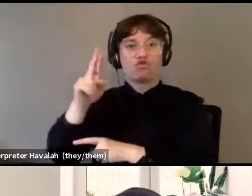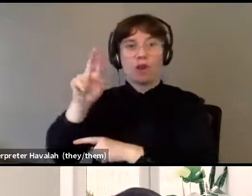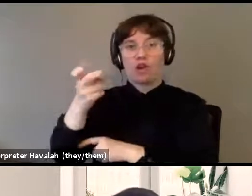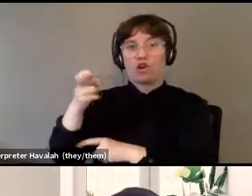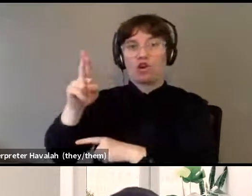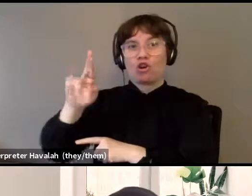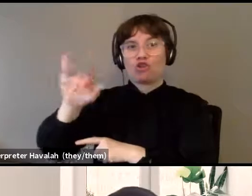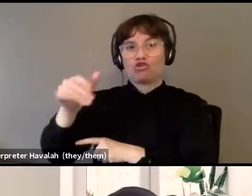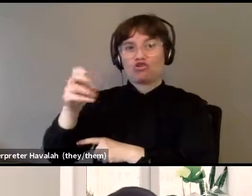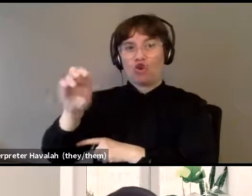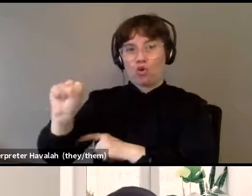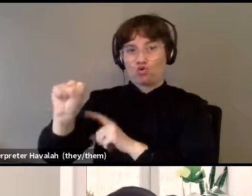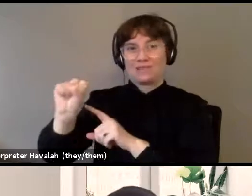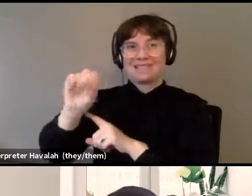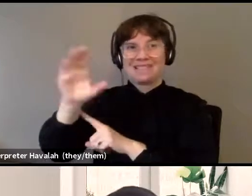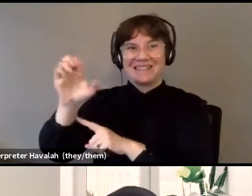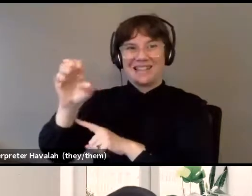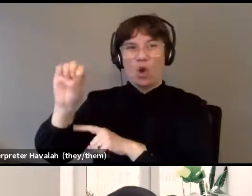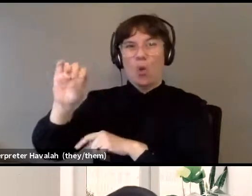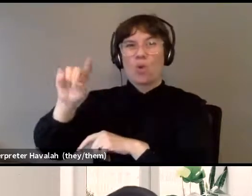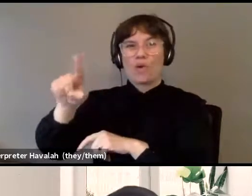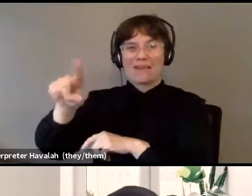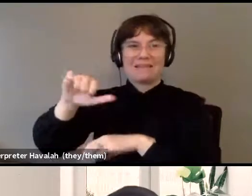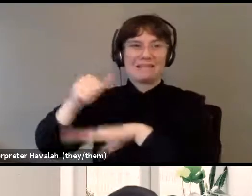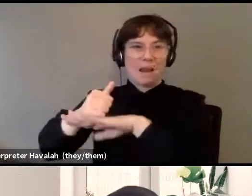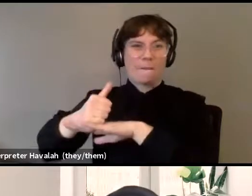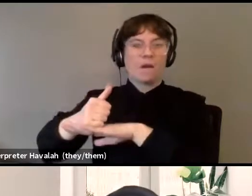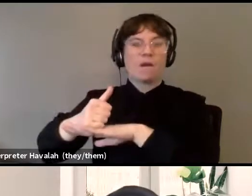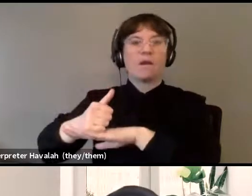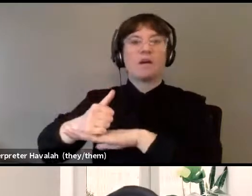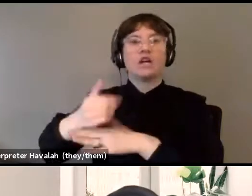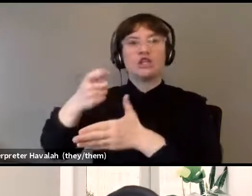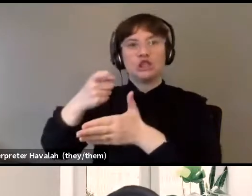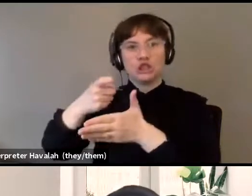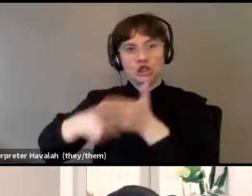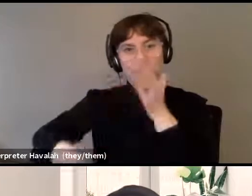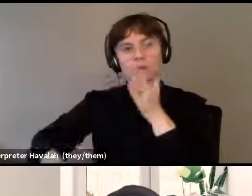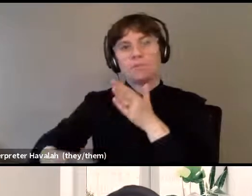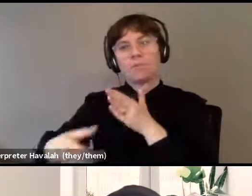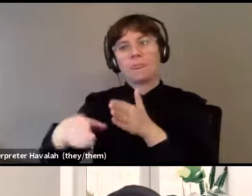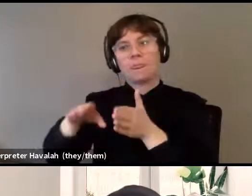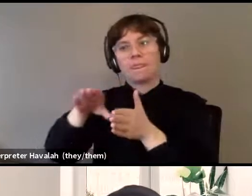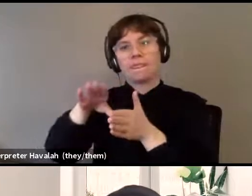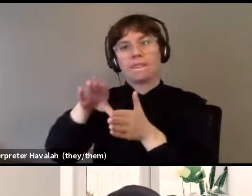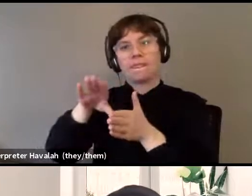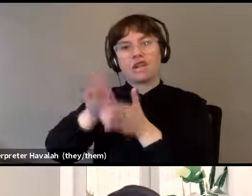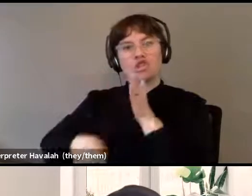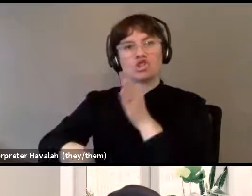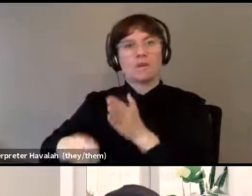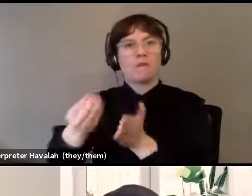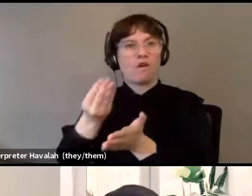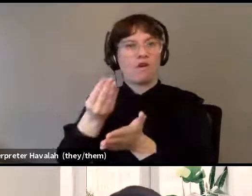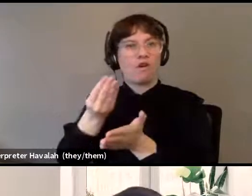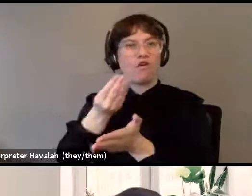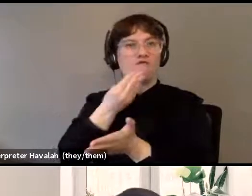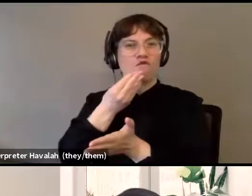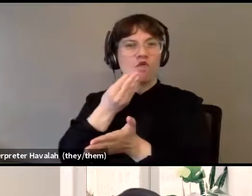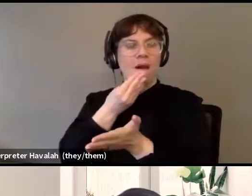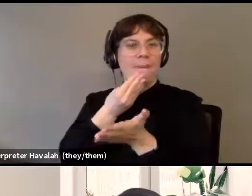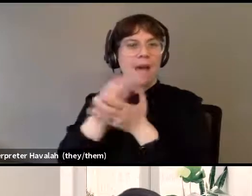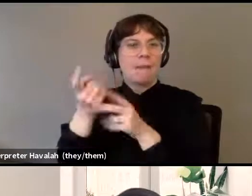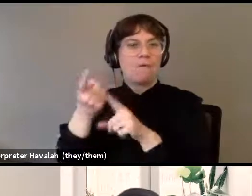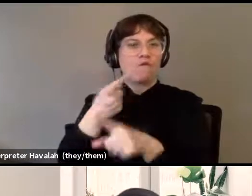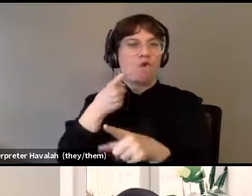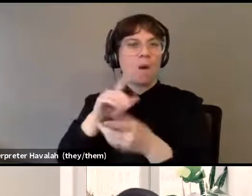thoughts on that model, which includes getting a lot of food at lower prices from other grocery stores when it's about to go bad, but after,